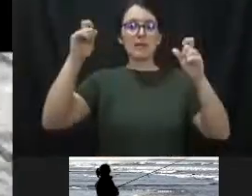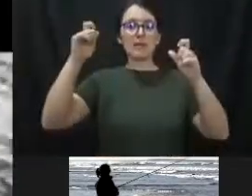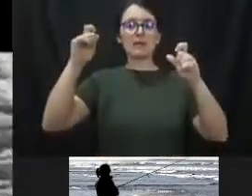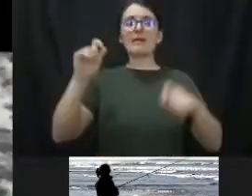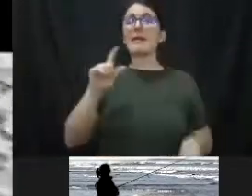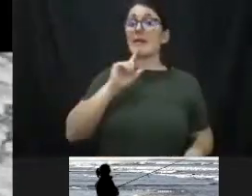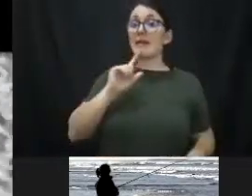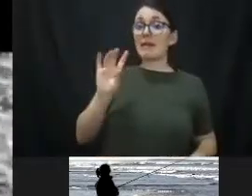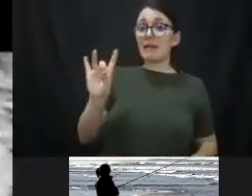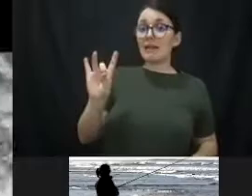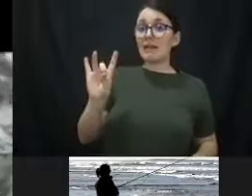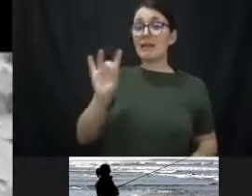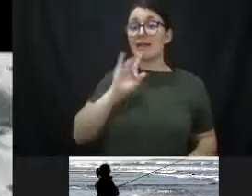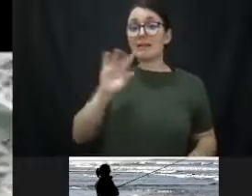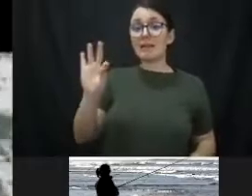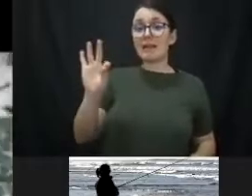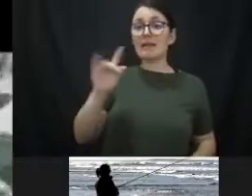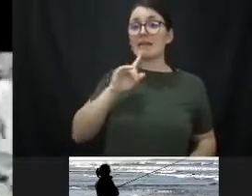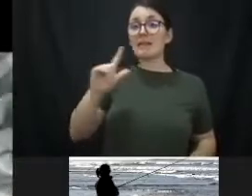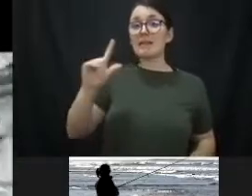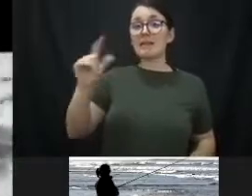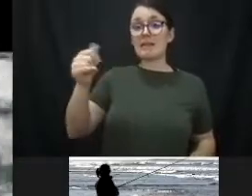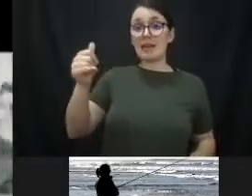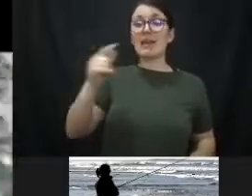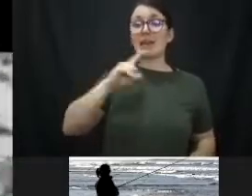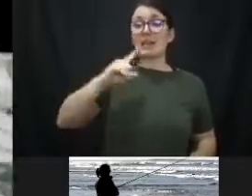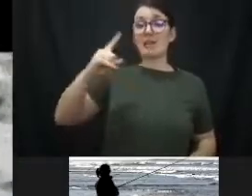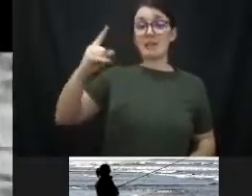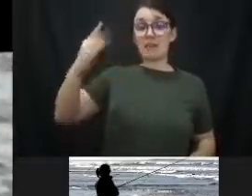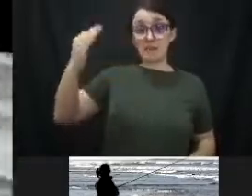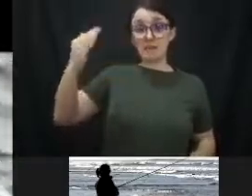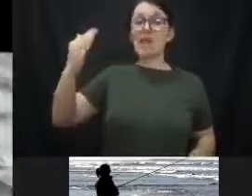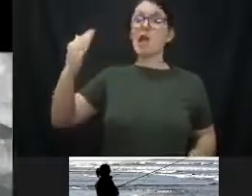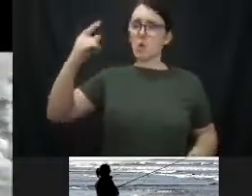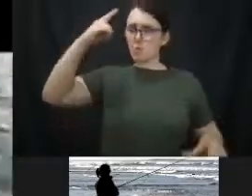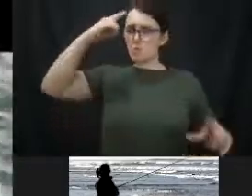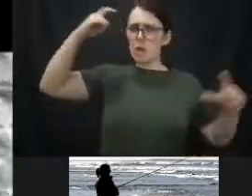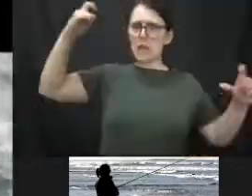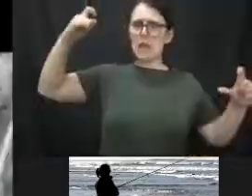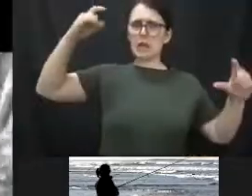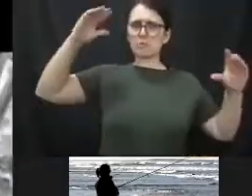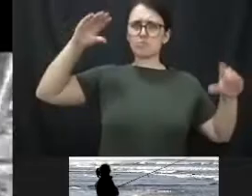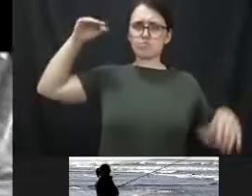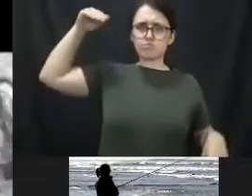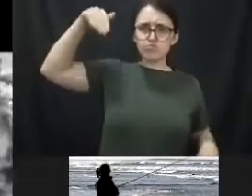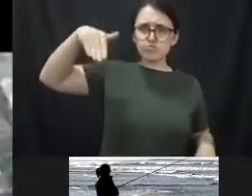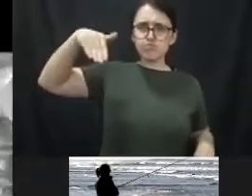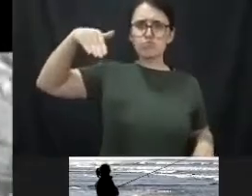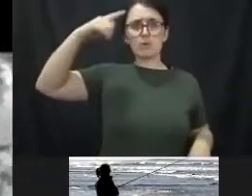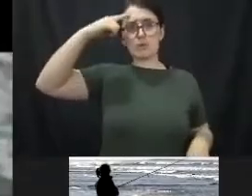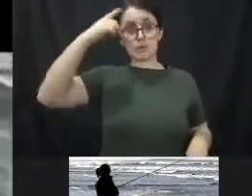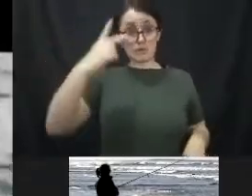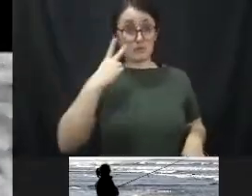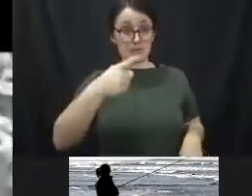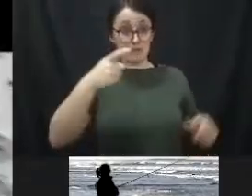or 15. They get bigger, gets bigger and bigger. So we have a huge male here and one that's scratching